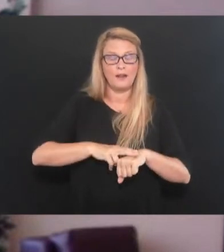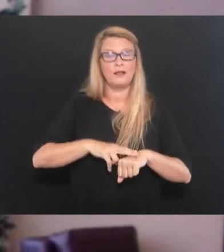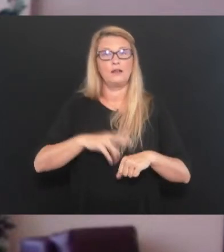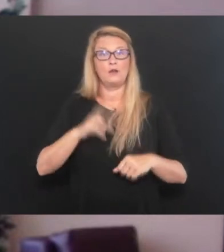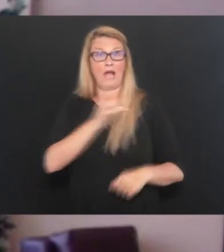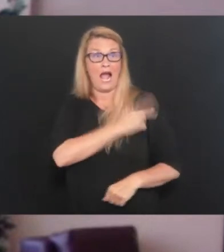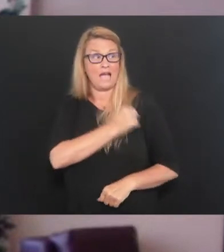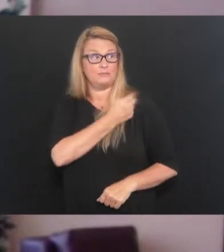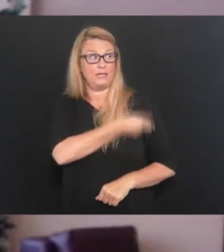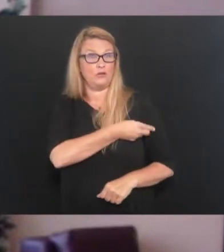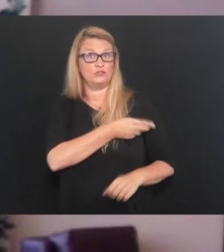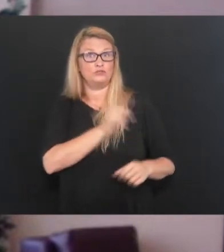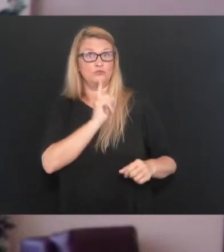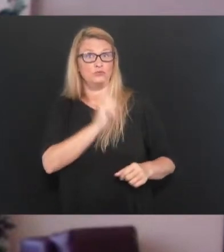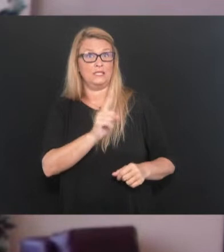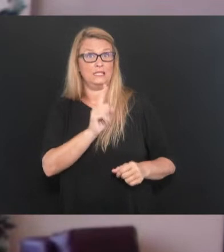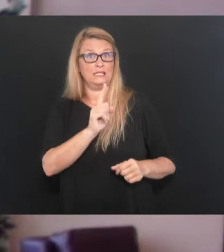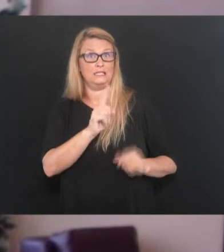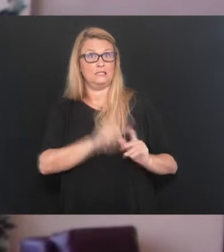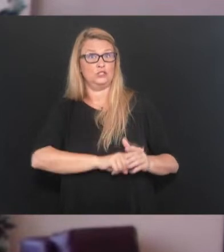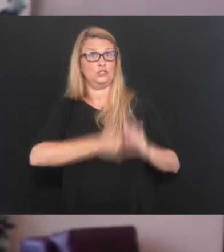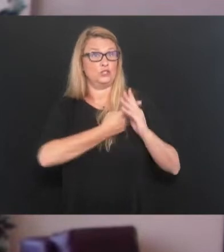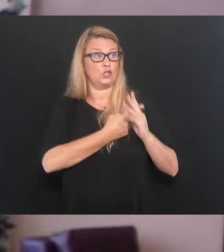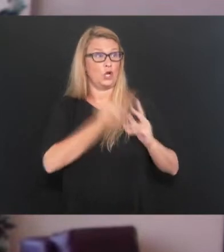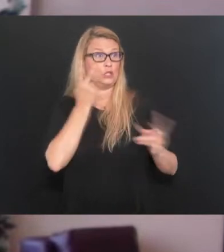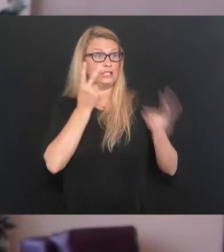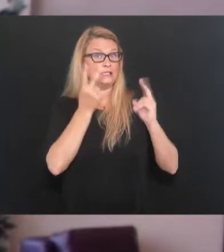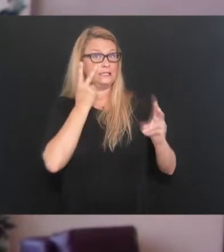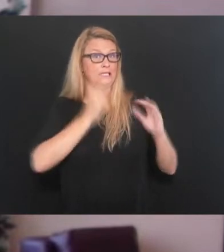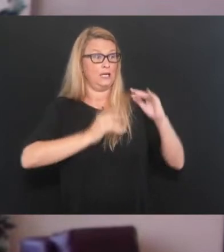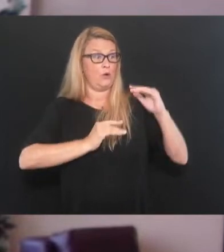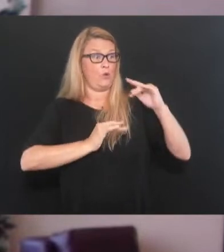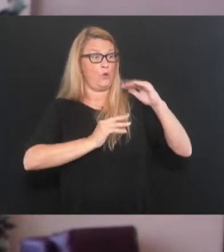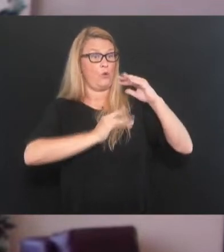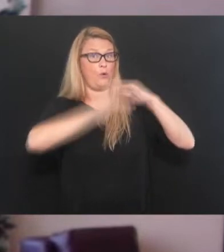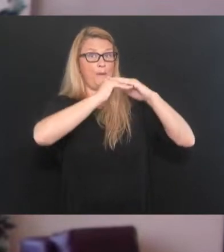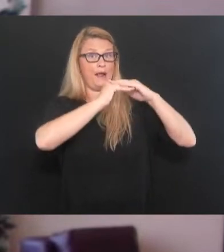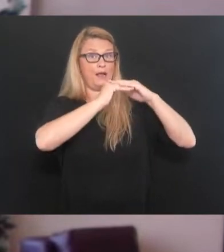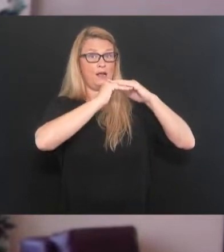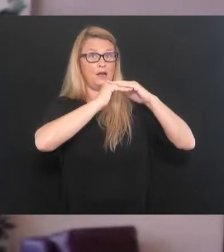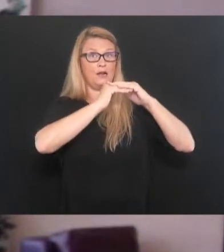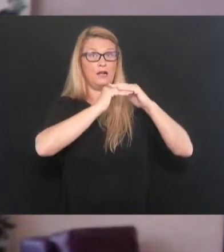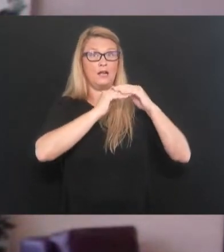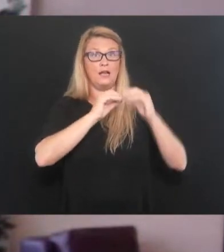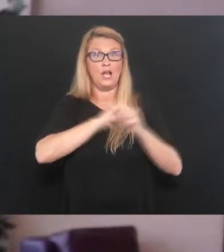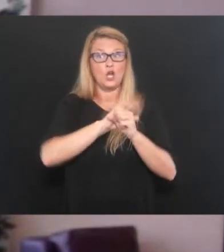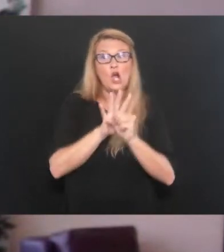start to really have problems, then not only is it the COVID patients and